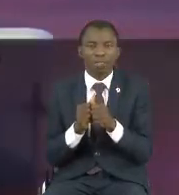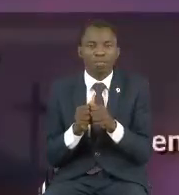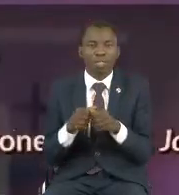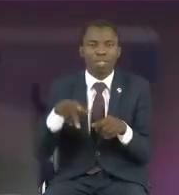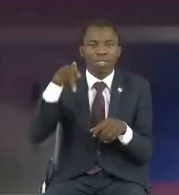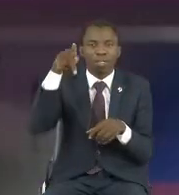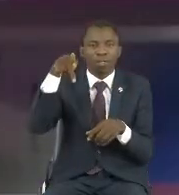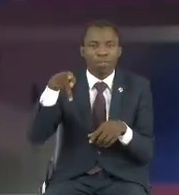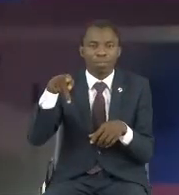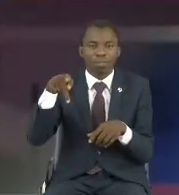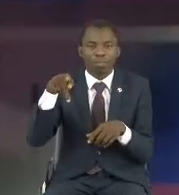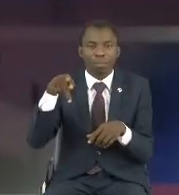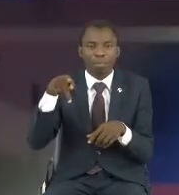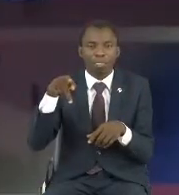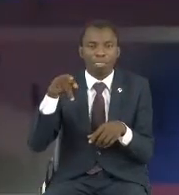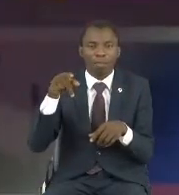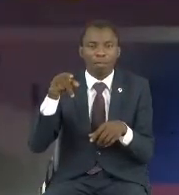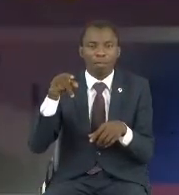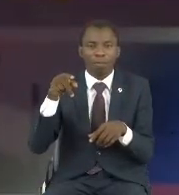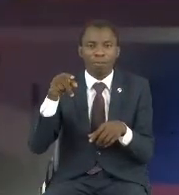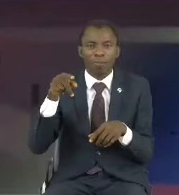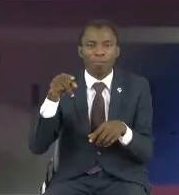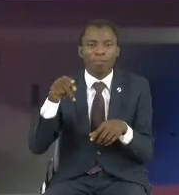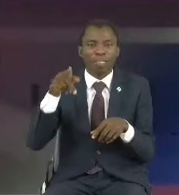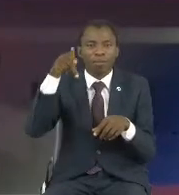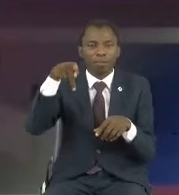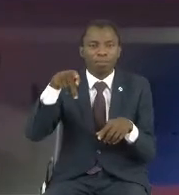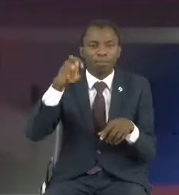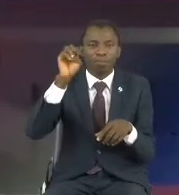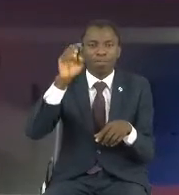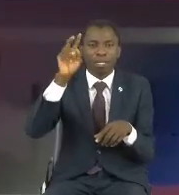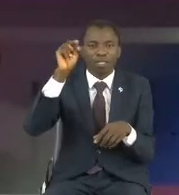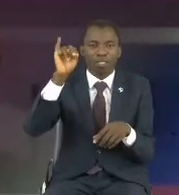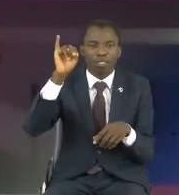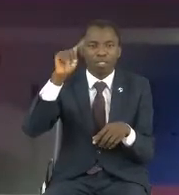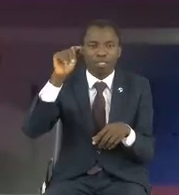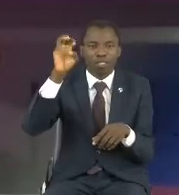favorably pardoned all. Penitence.